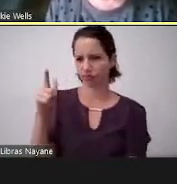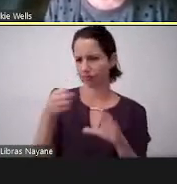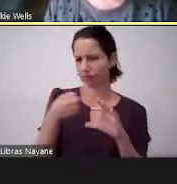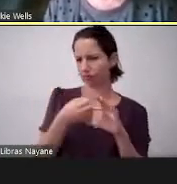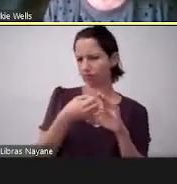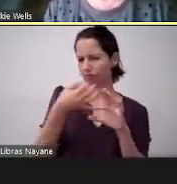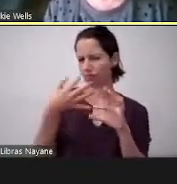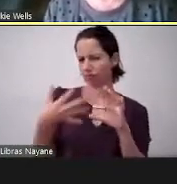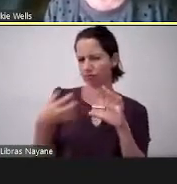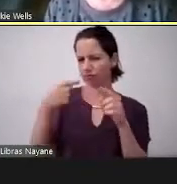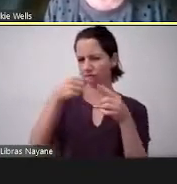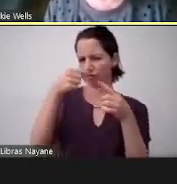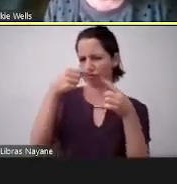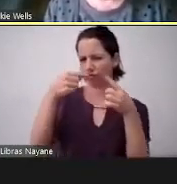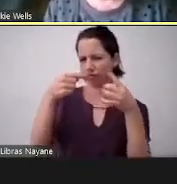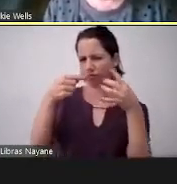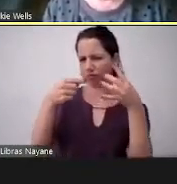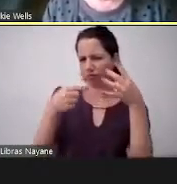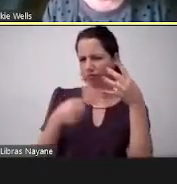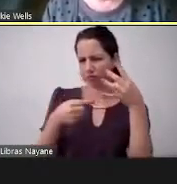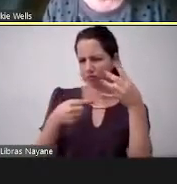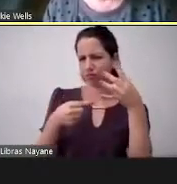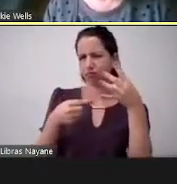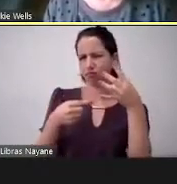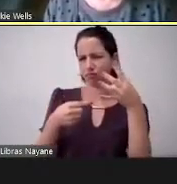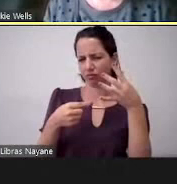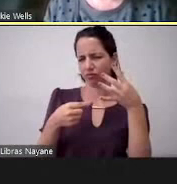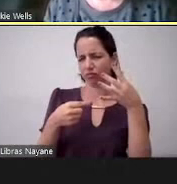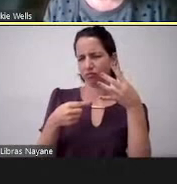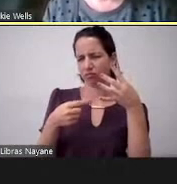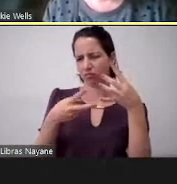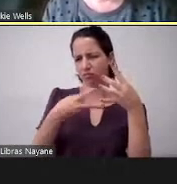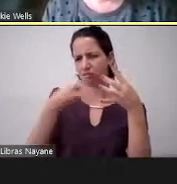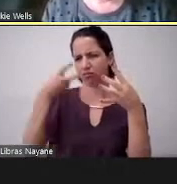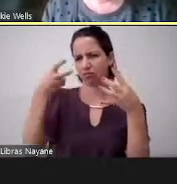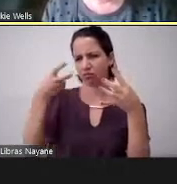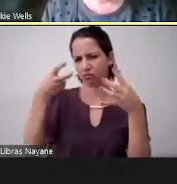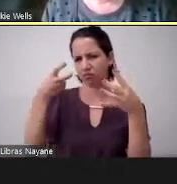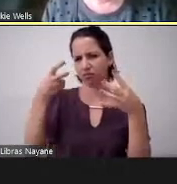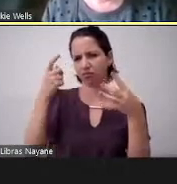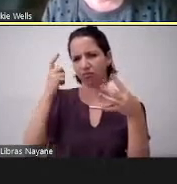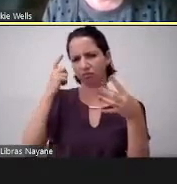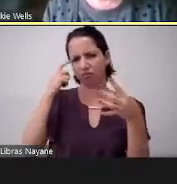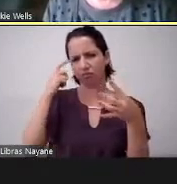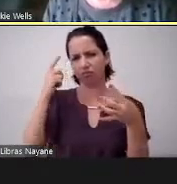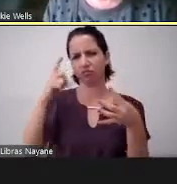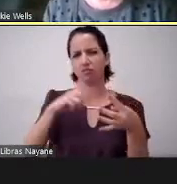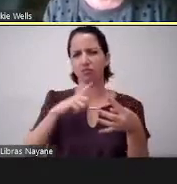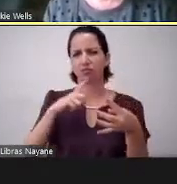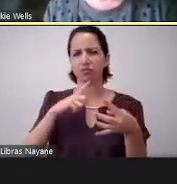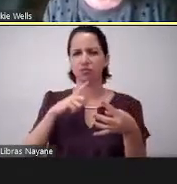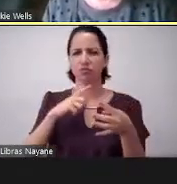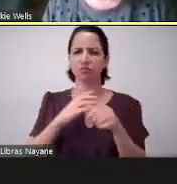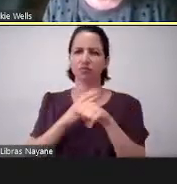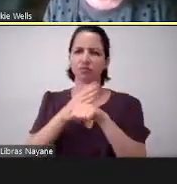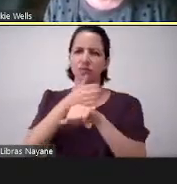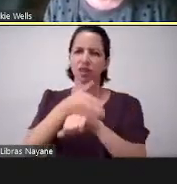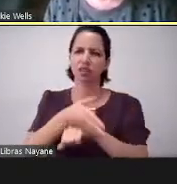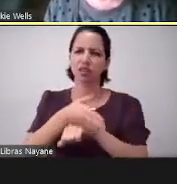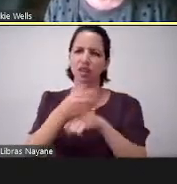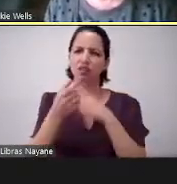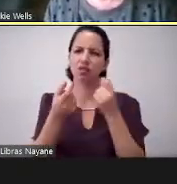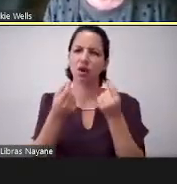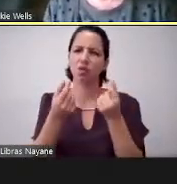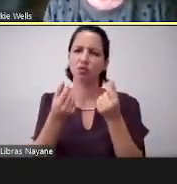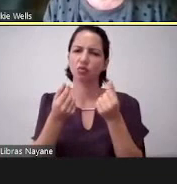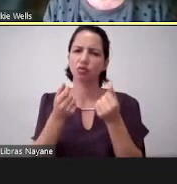saver, it only taxes the member when they have access to their money in retirement. And for government, it